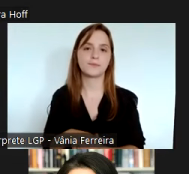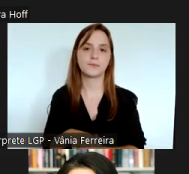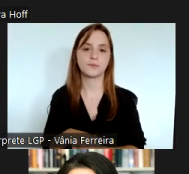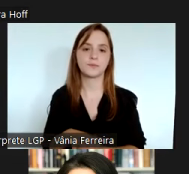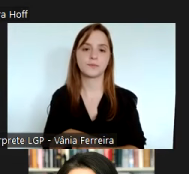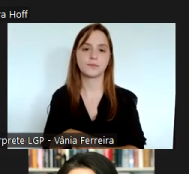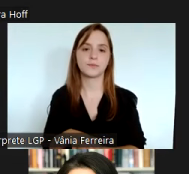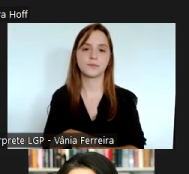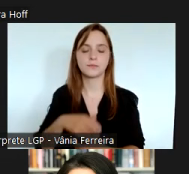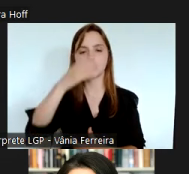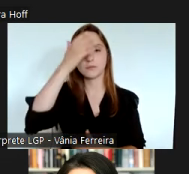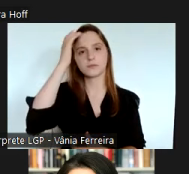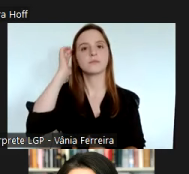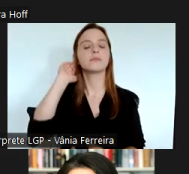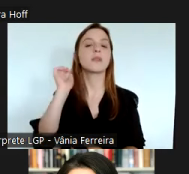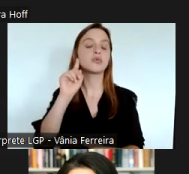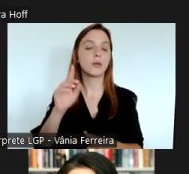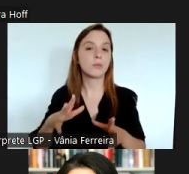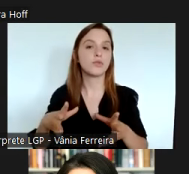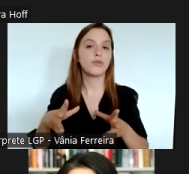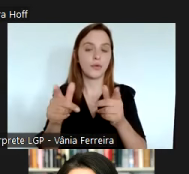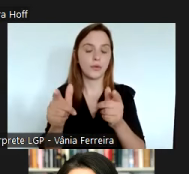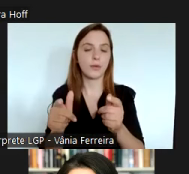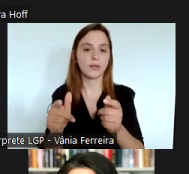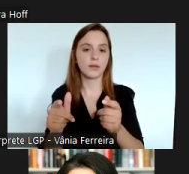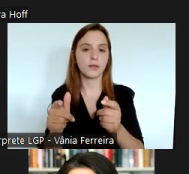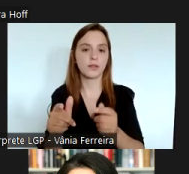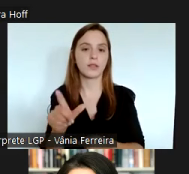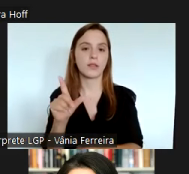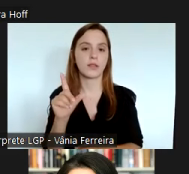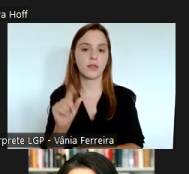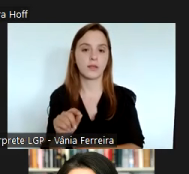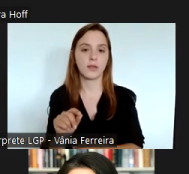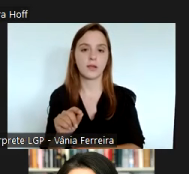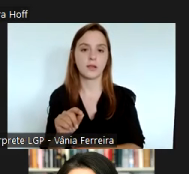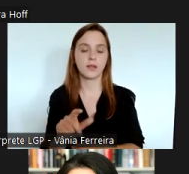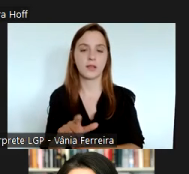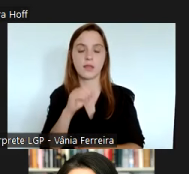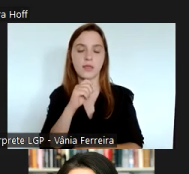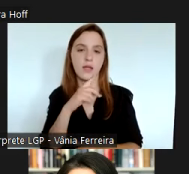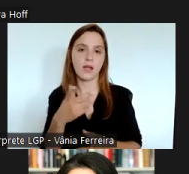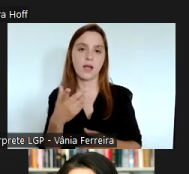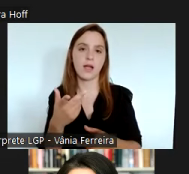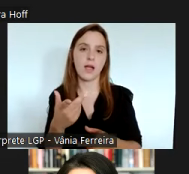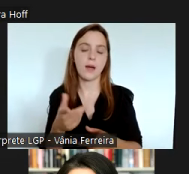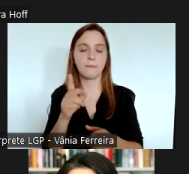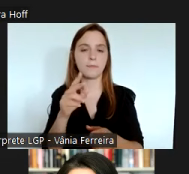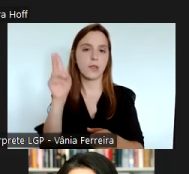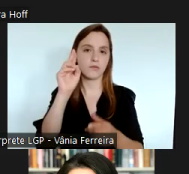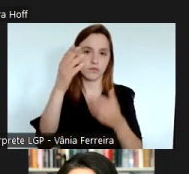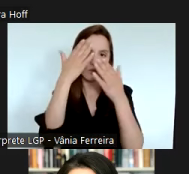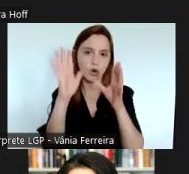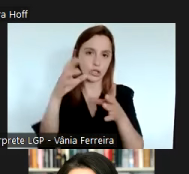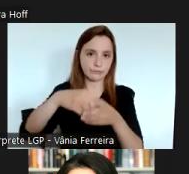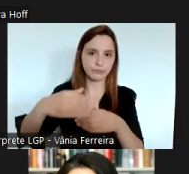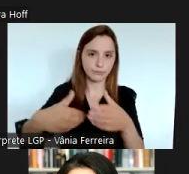the development and for the advancement in terms of democratic values as